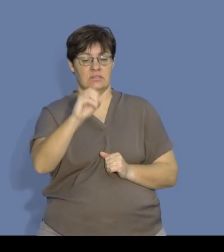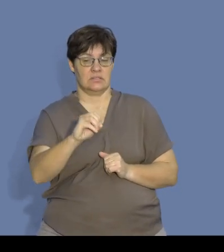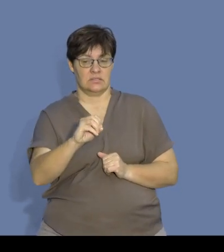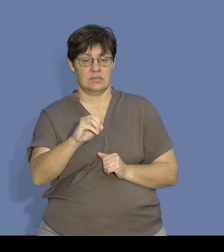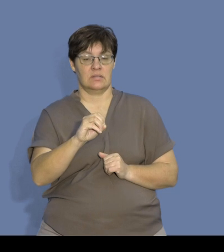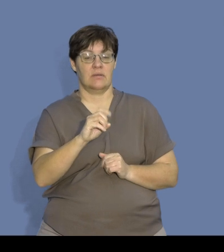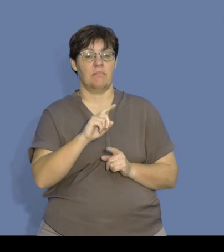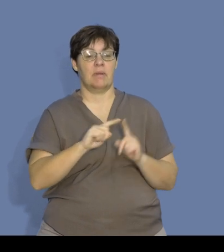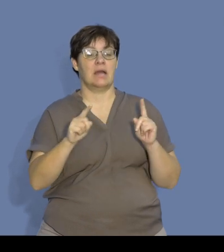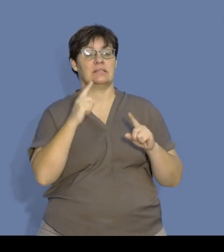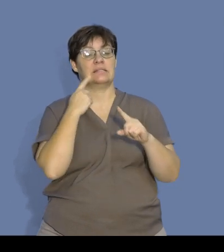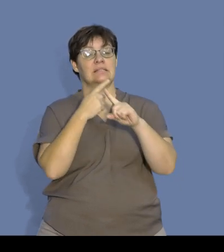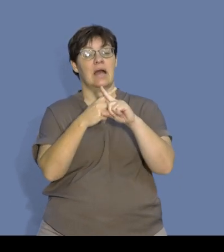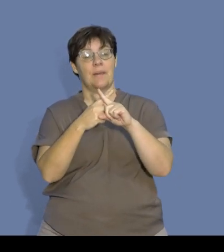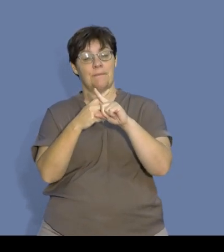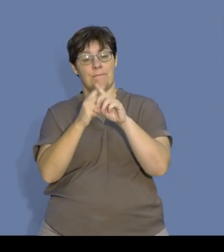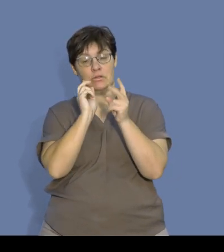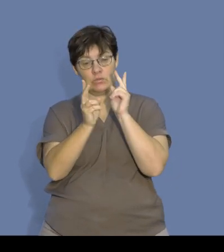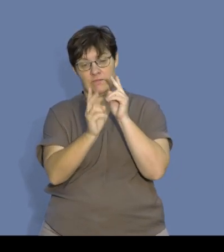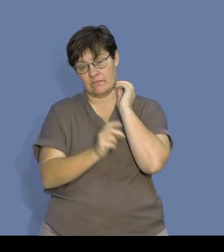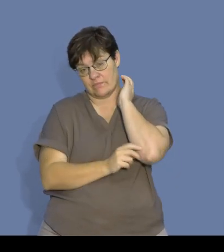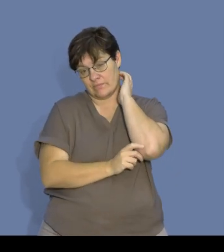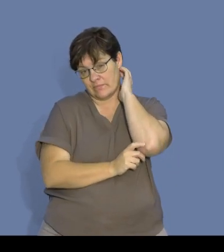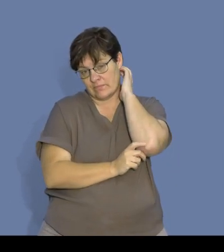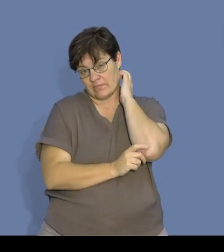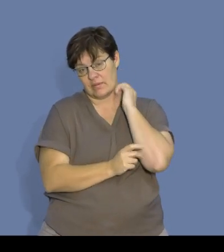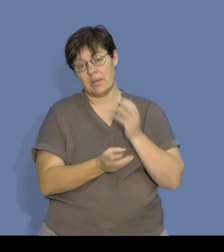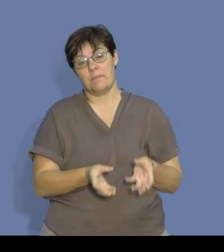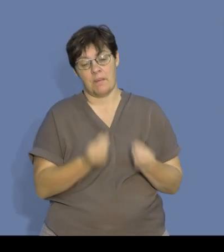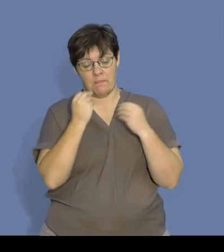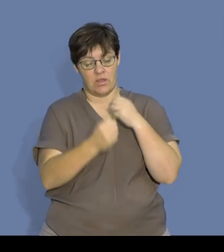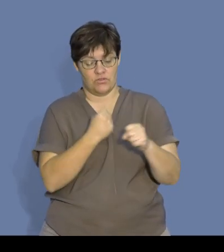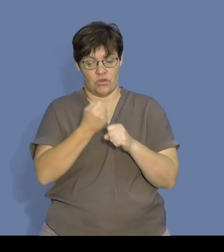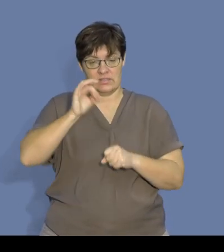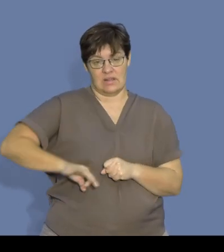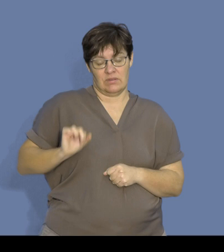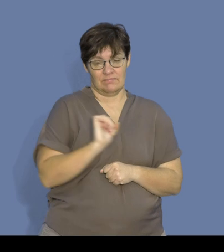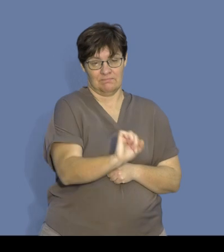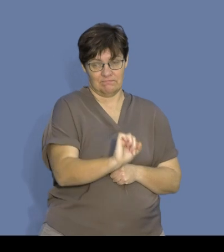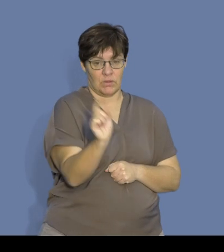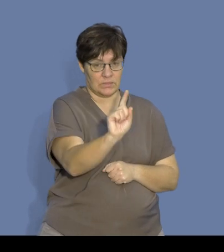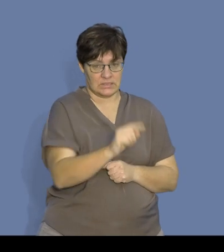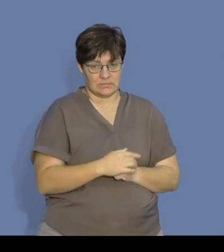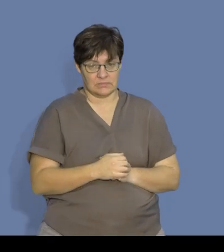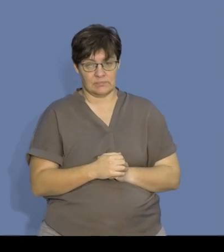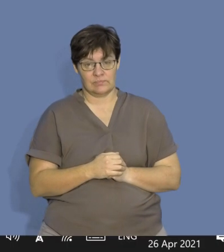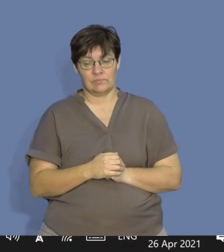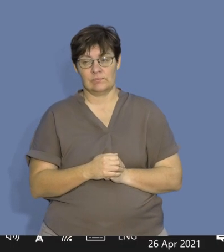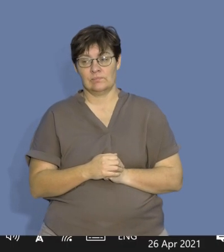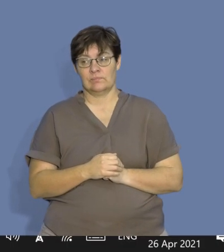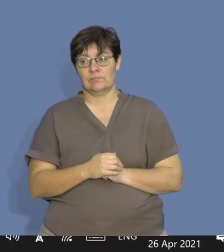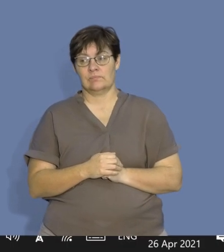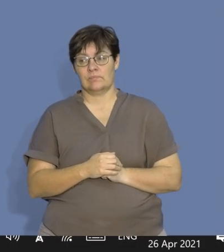I need to obviously multiply this by 12 to get her annual salary. So let's just get the